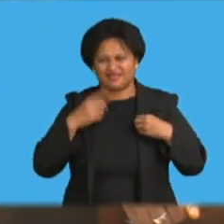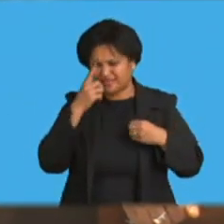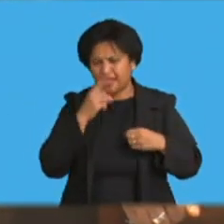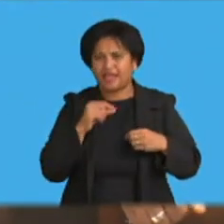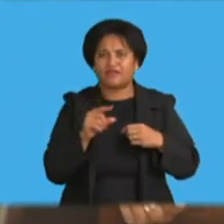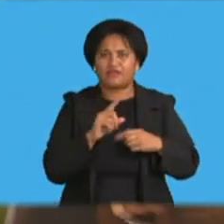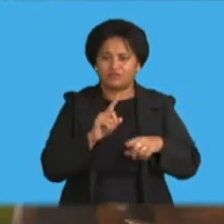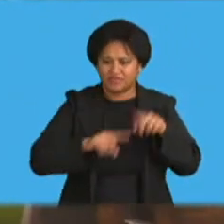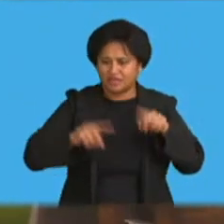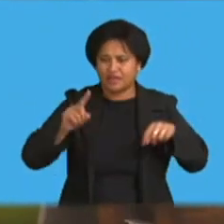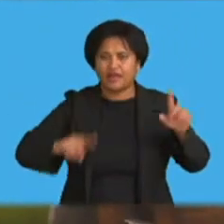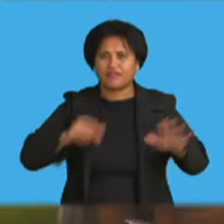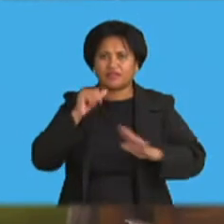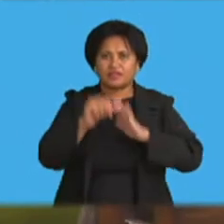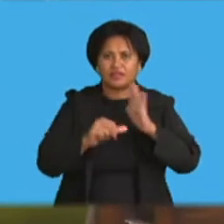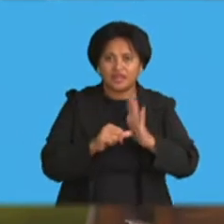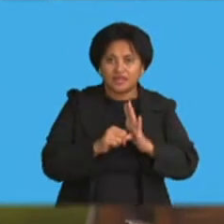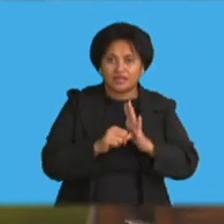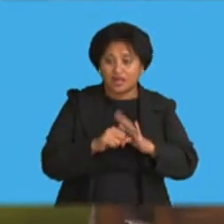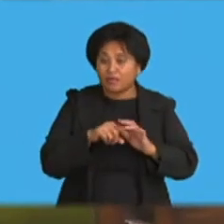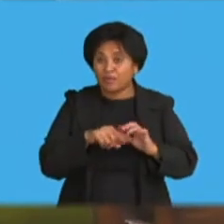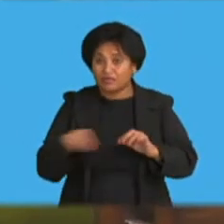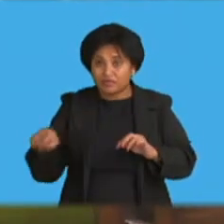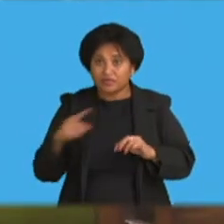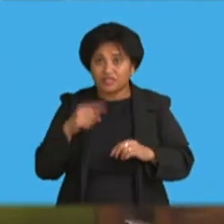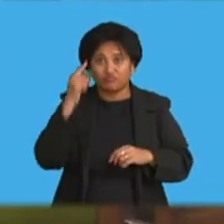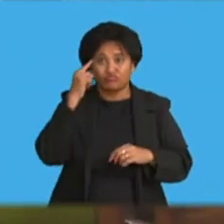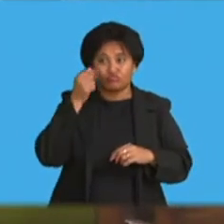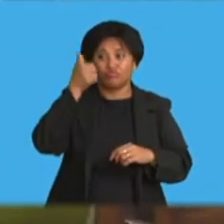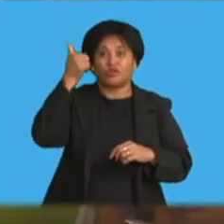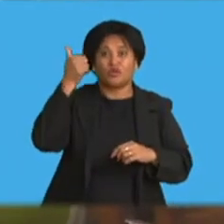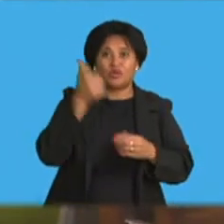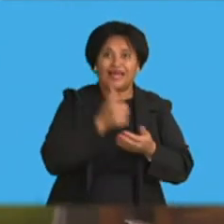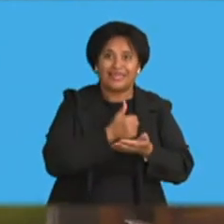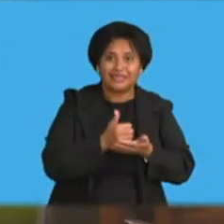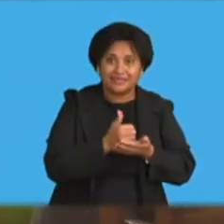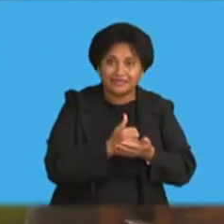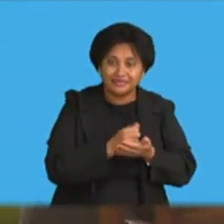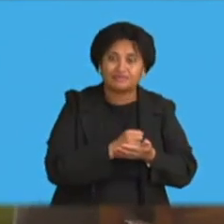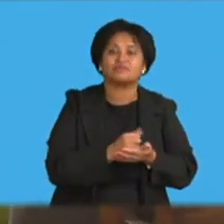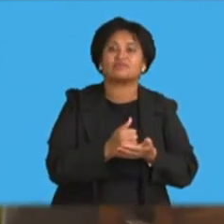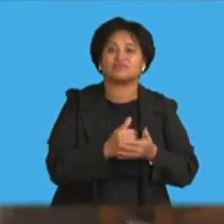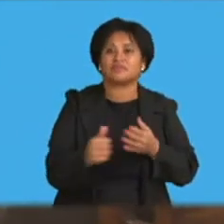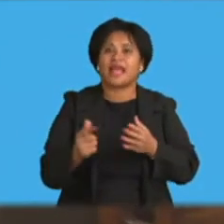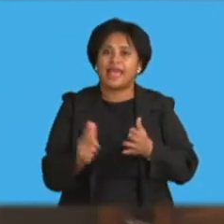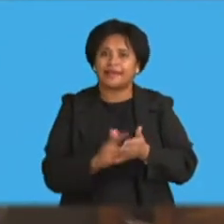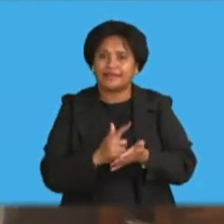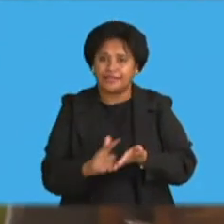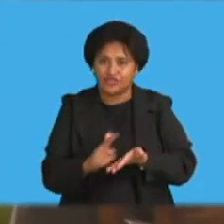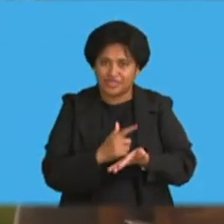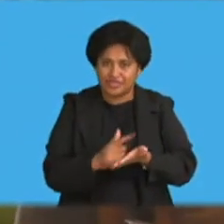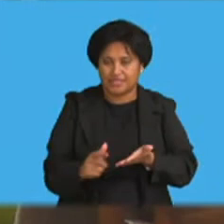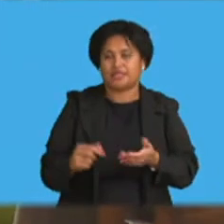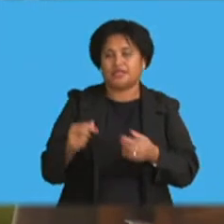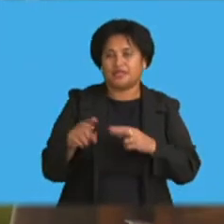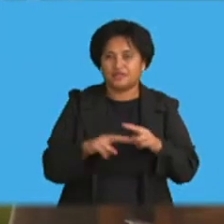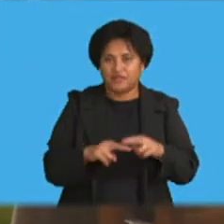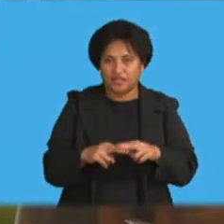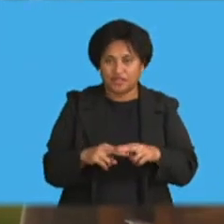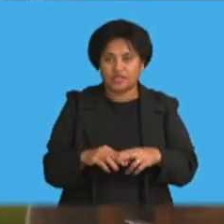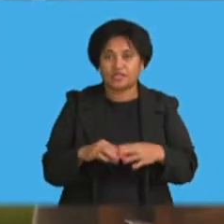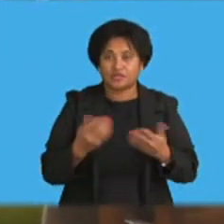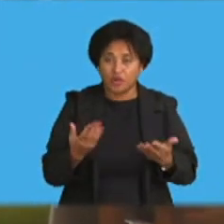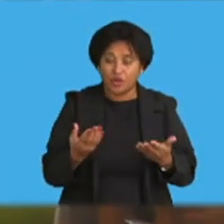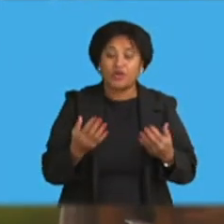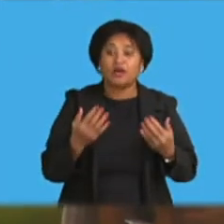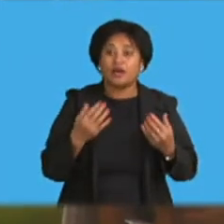that can only be built upon a strong foundation of literacy and numeracy for every Fijian, everywhere in Fiji. Madam Speaker, the bottom line is that our